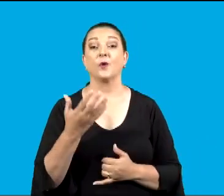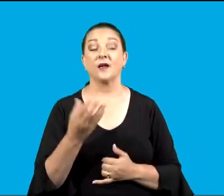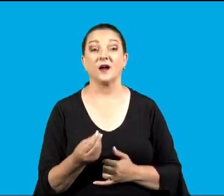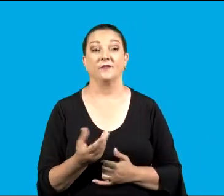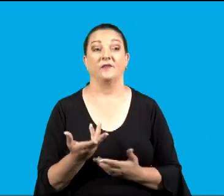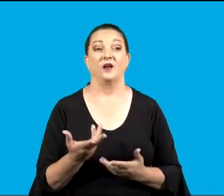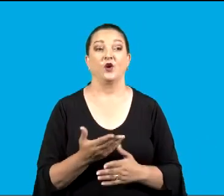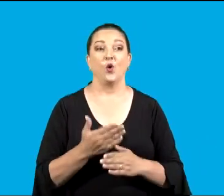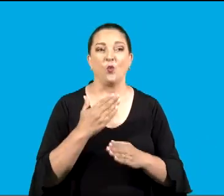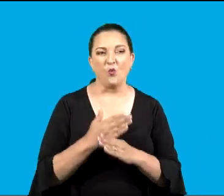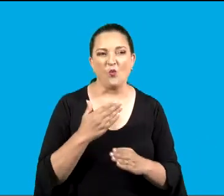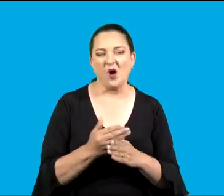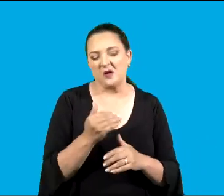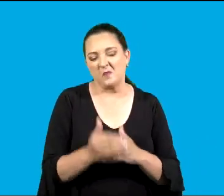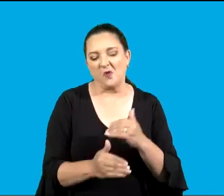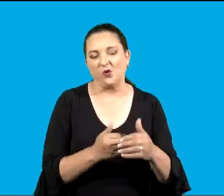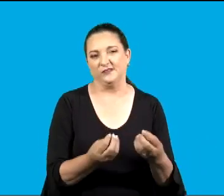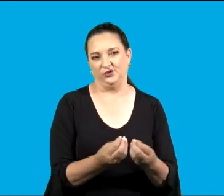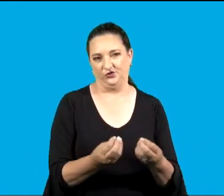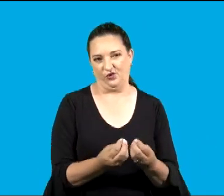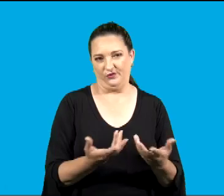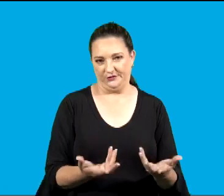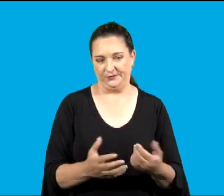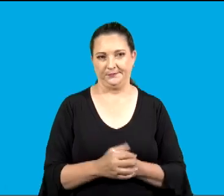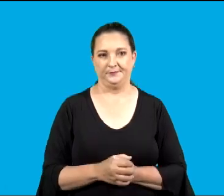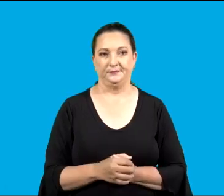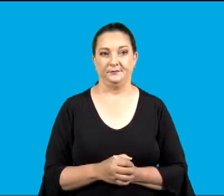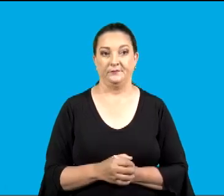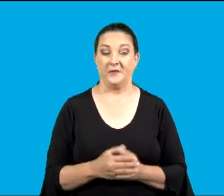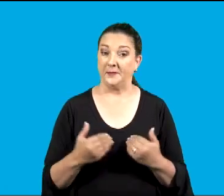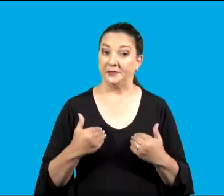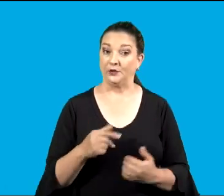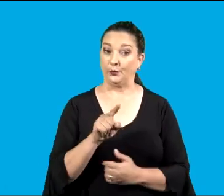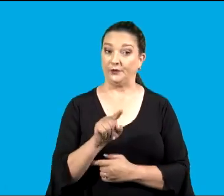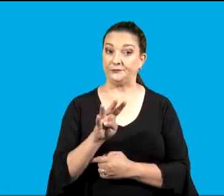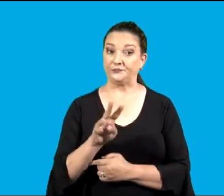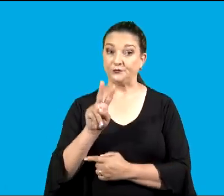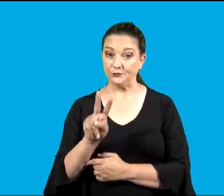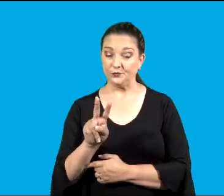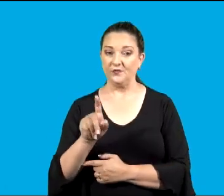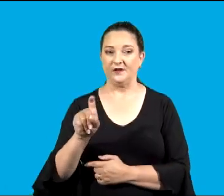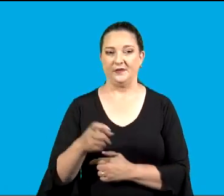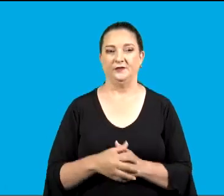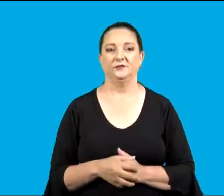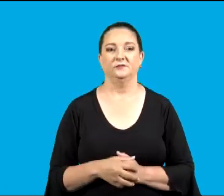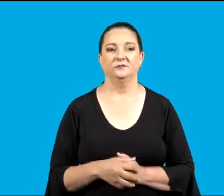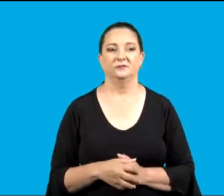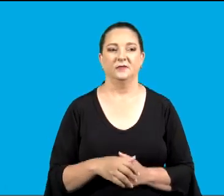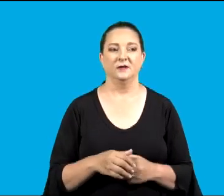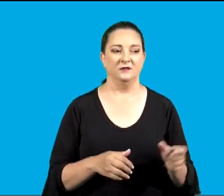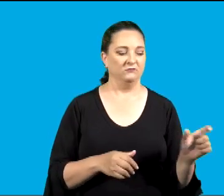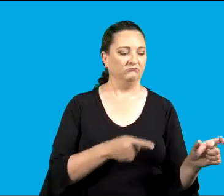in process stock. So work in process stock at the beginning, it is 142,000. So I'll come here, it